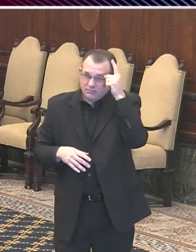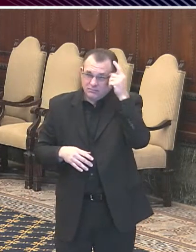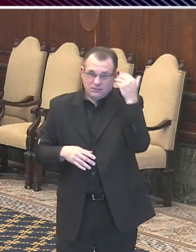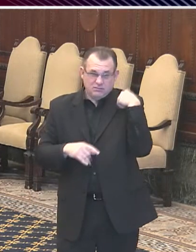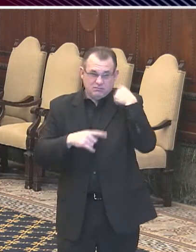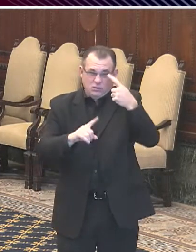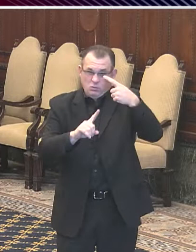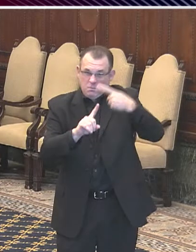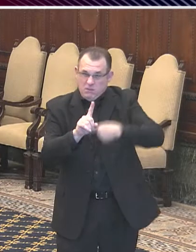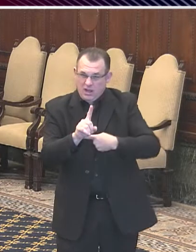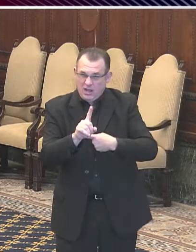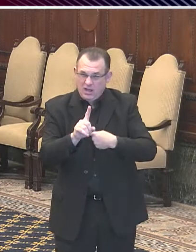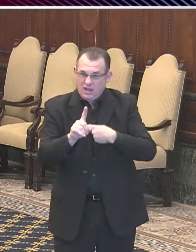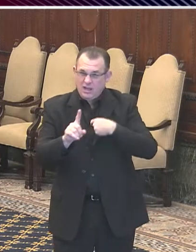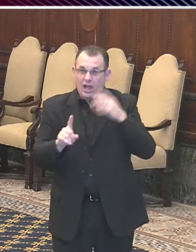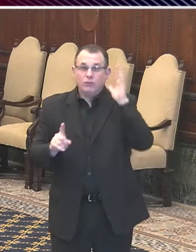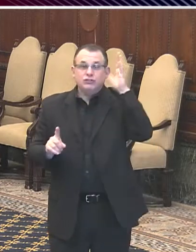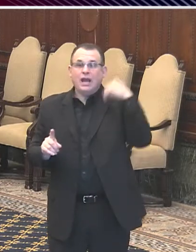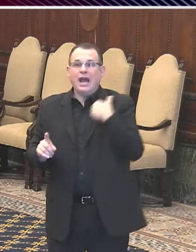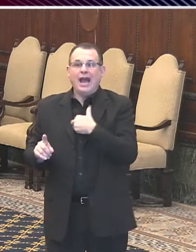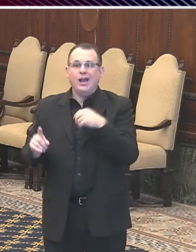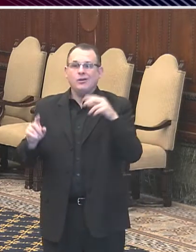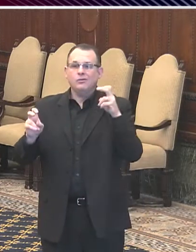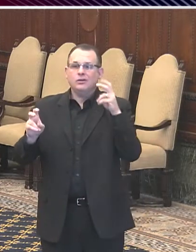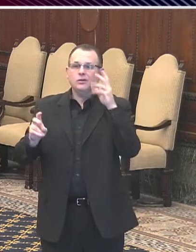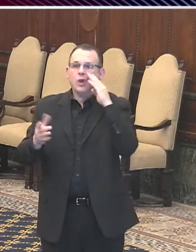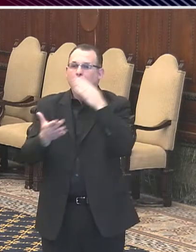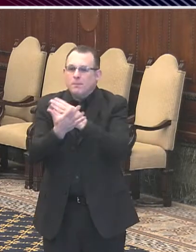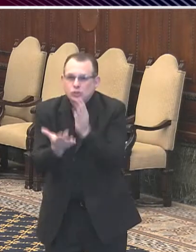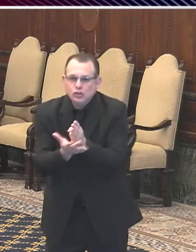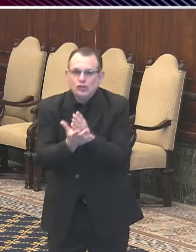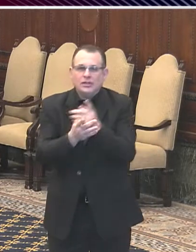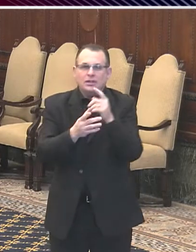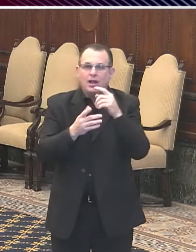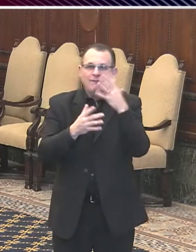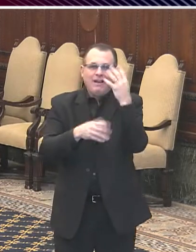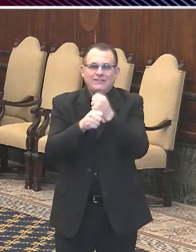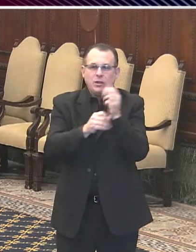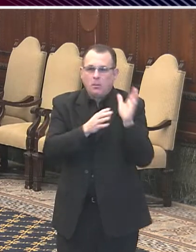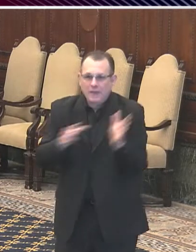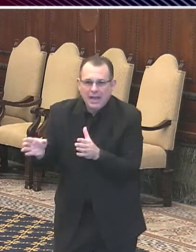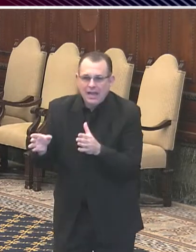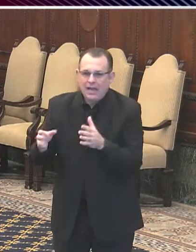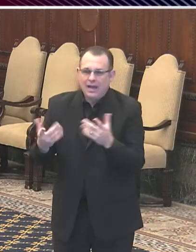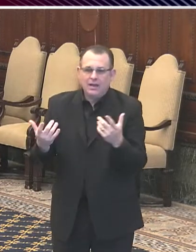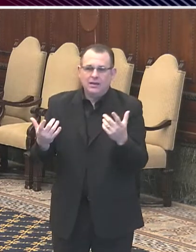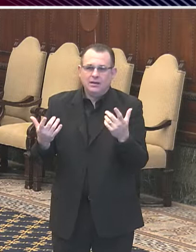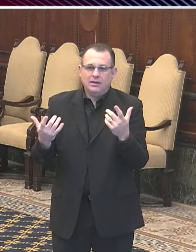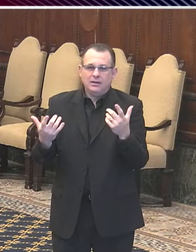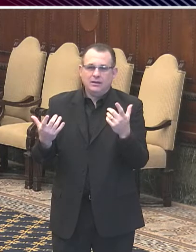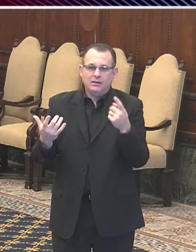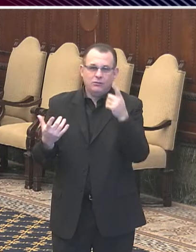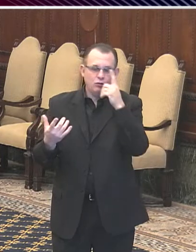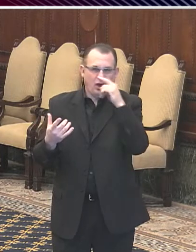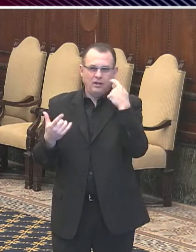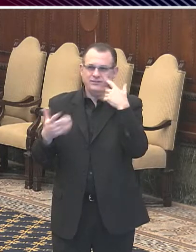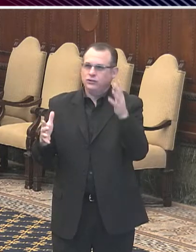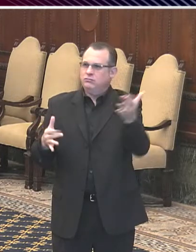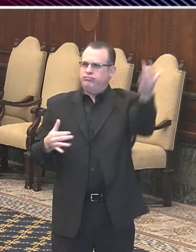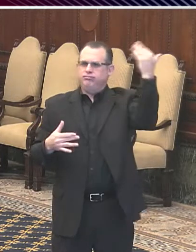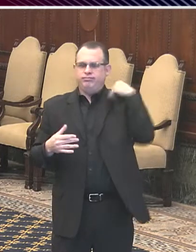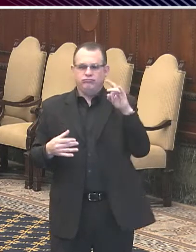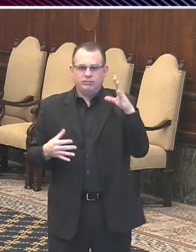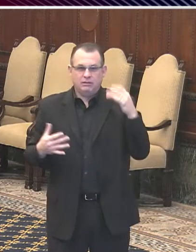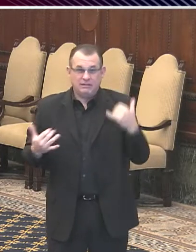and presented our budget and 5-year plan. Frankly, it seems like an eternity ago. Now, as I sit here, it is clear that